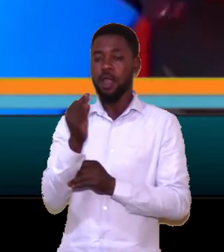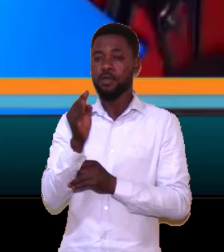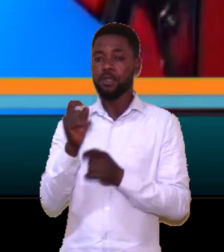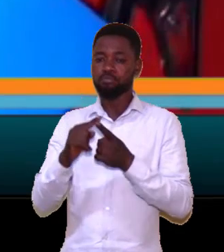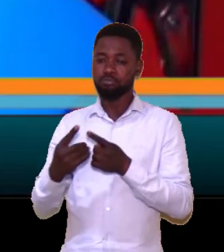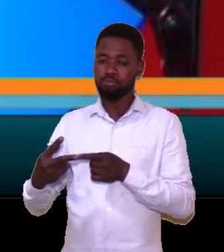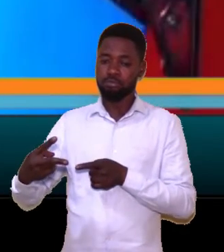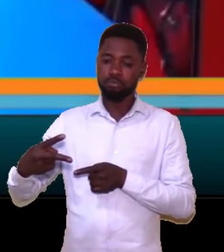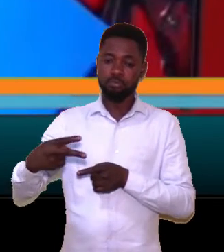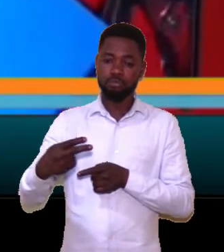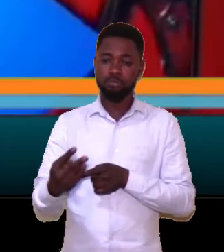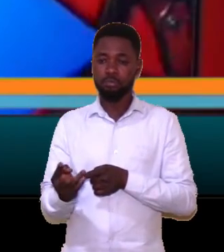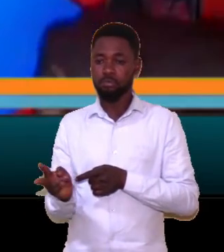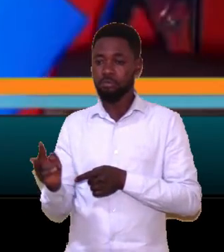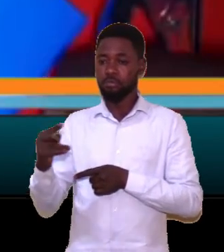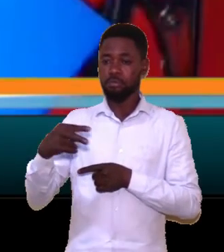curve.